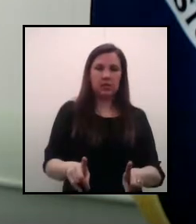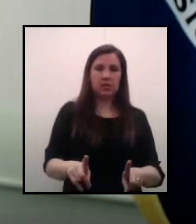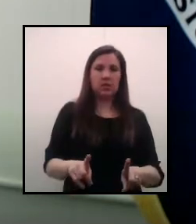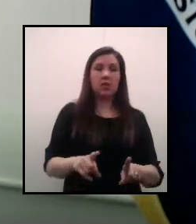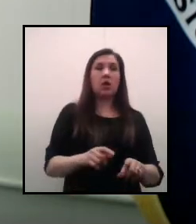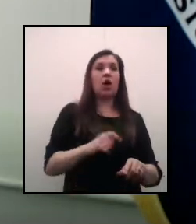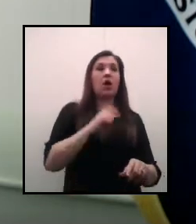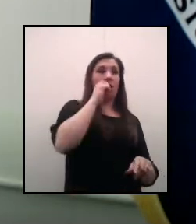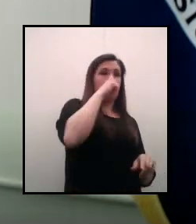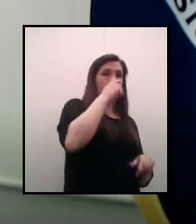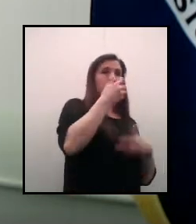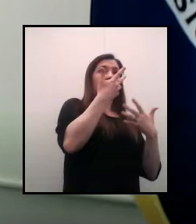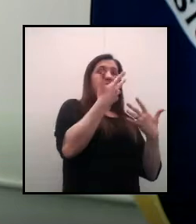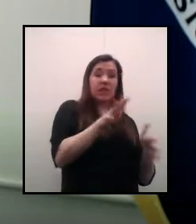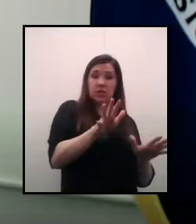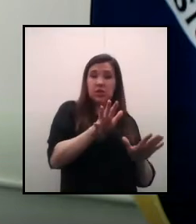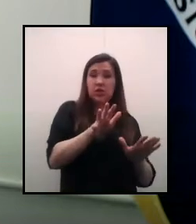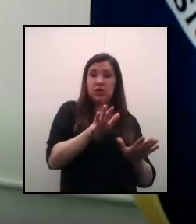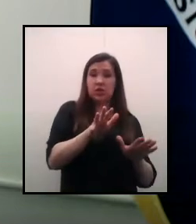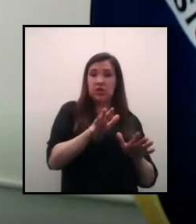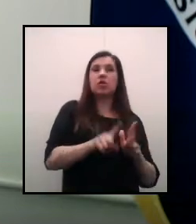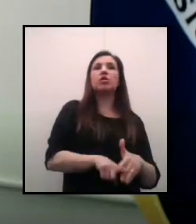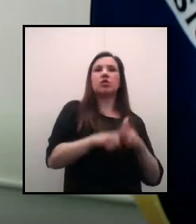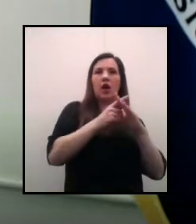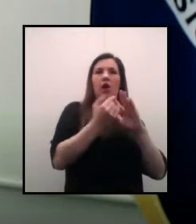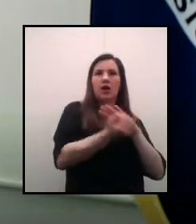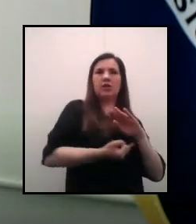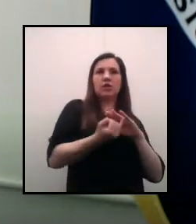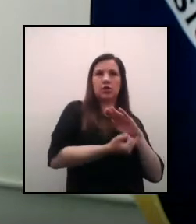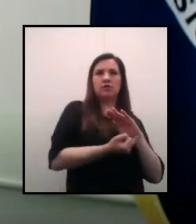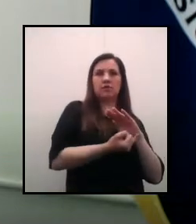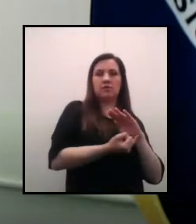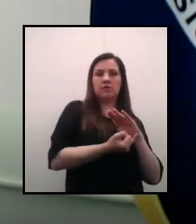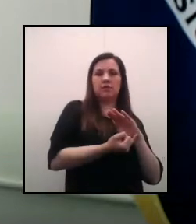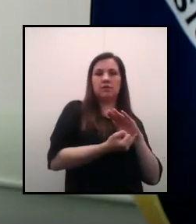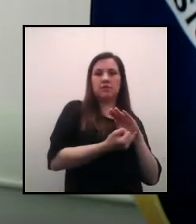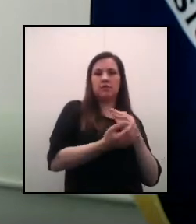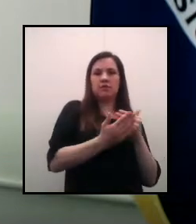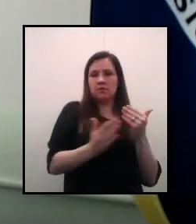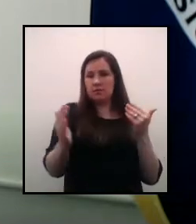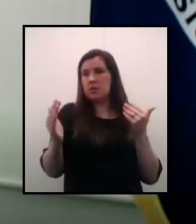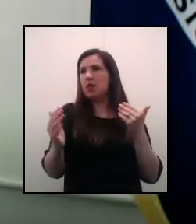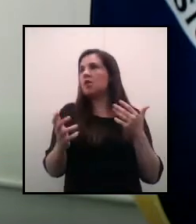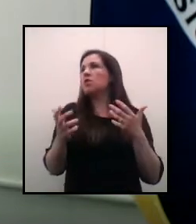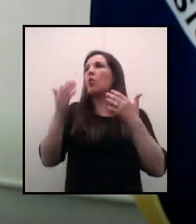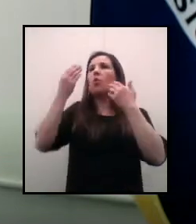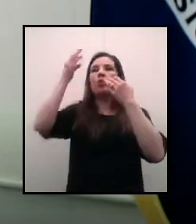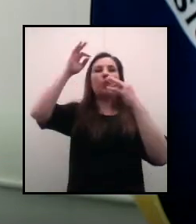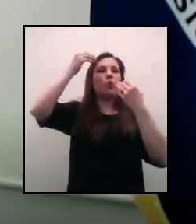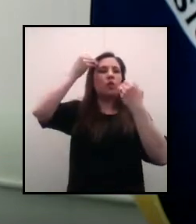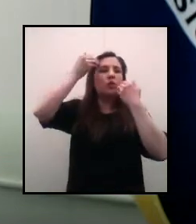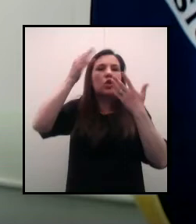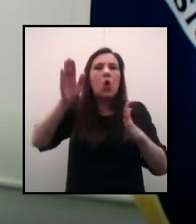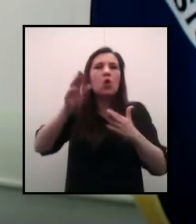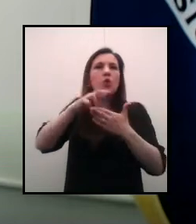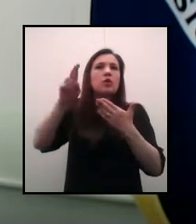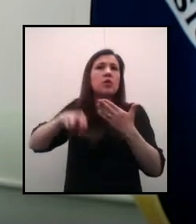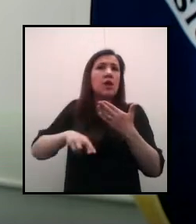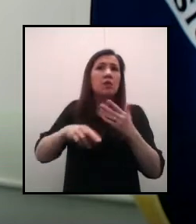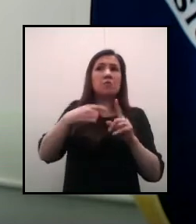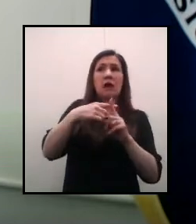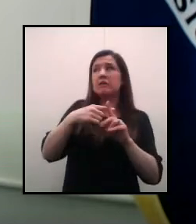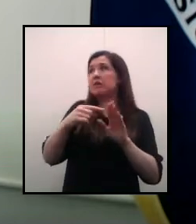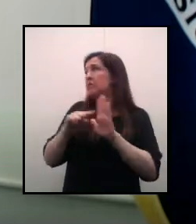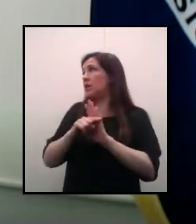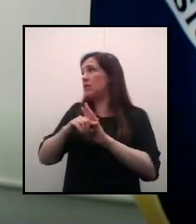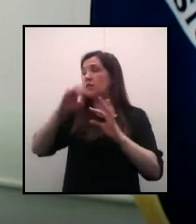is collected, actually that's when isolation begins, because at that point we don't know what the test result will be, positive or